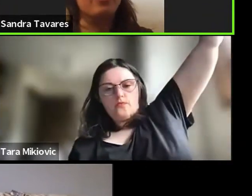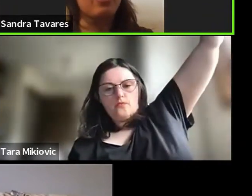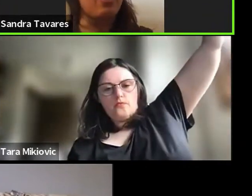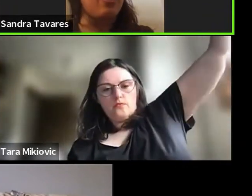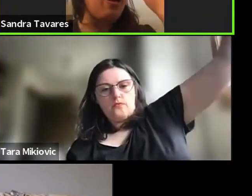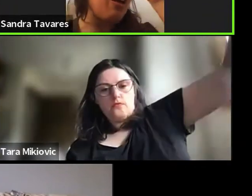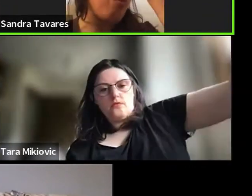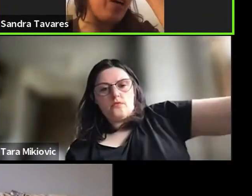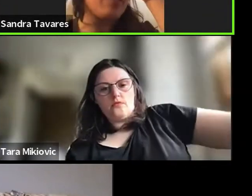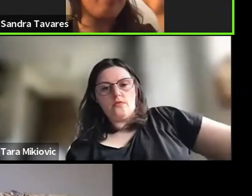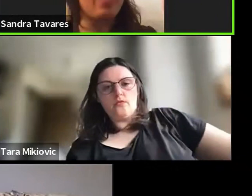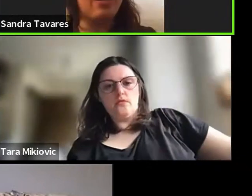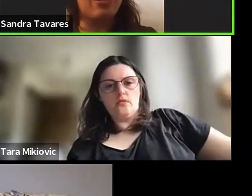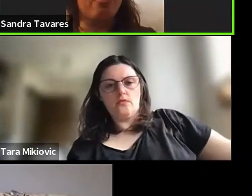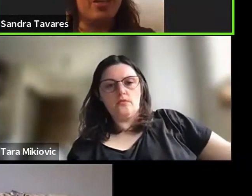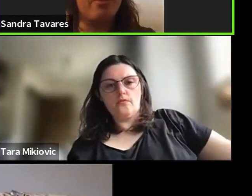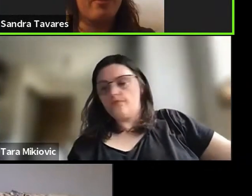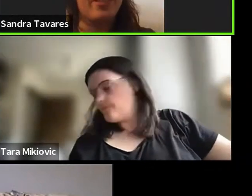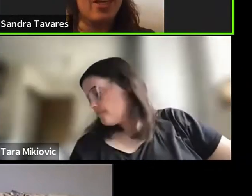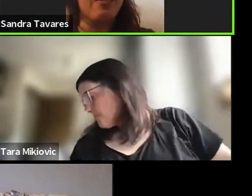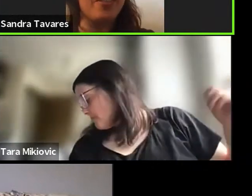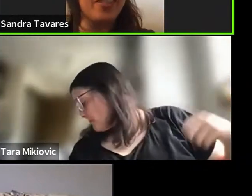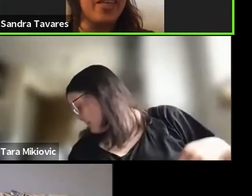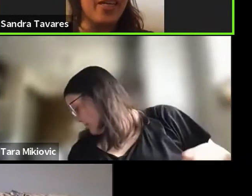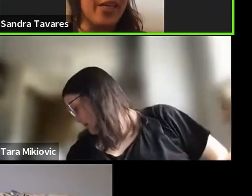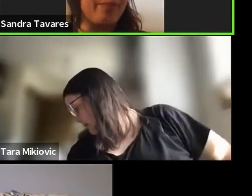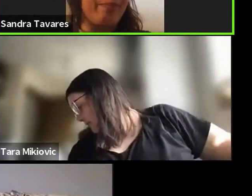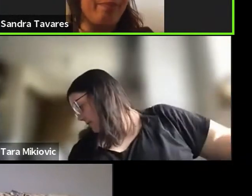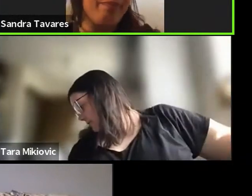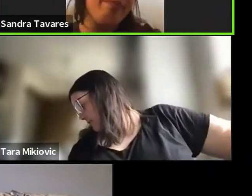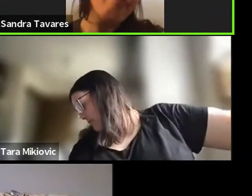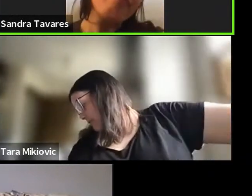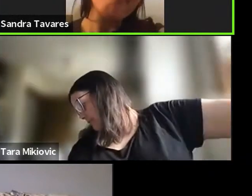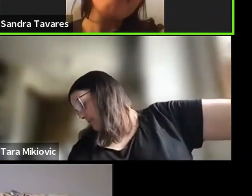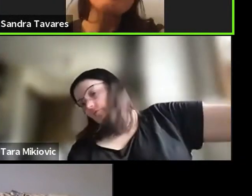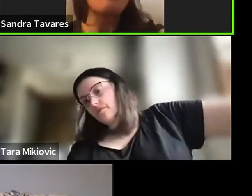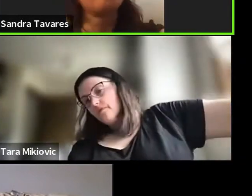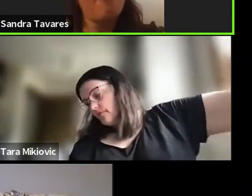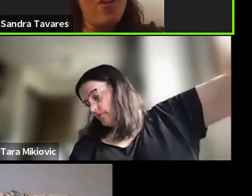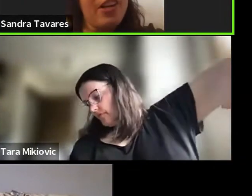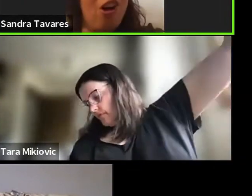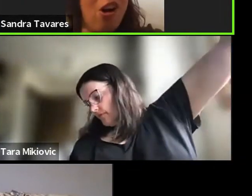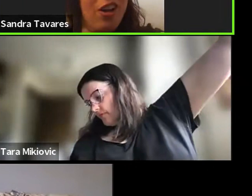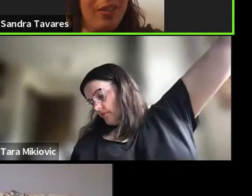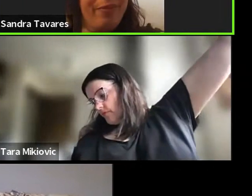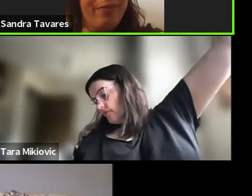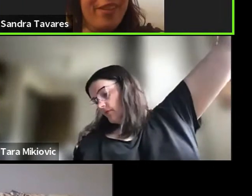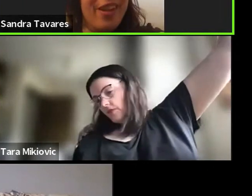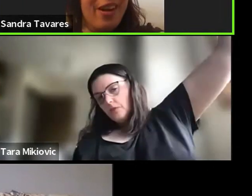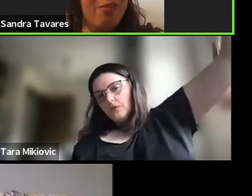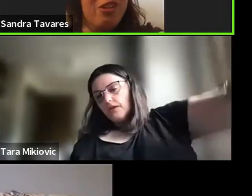But, well, a little bit about myself. I'm not very